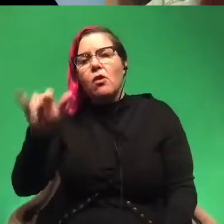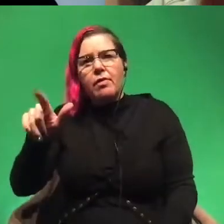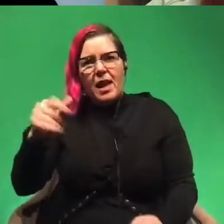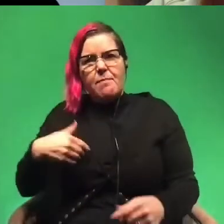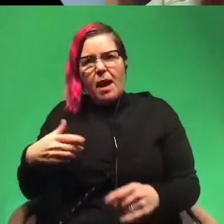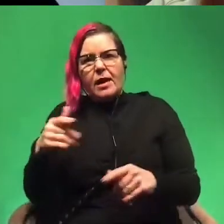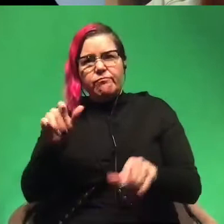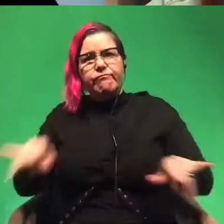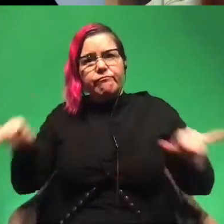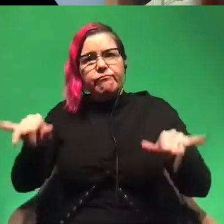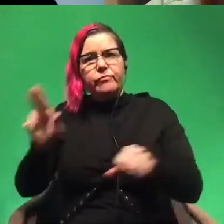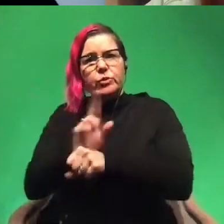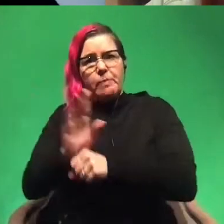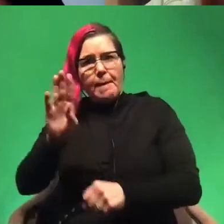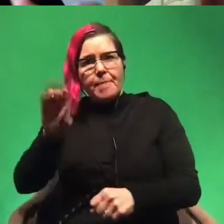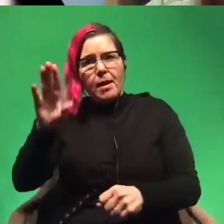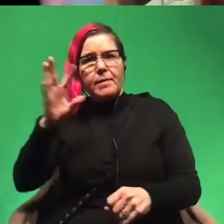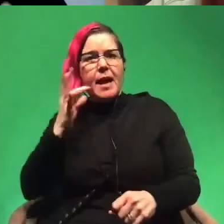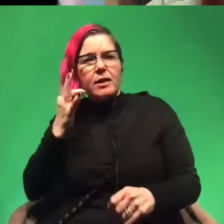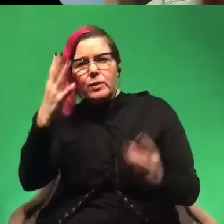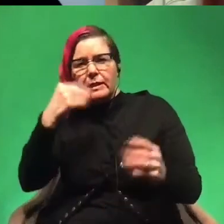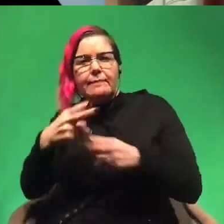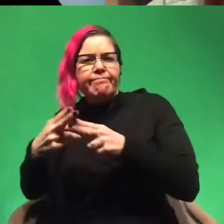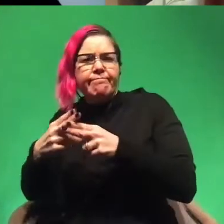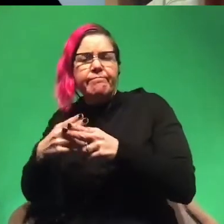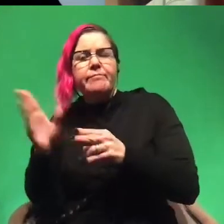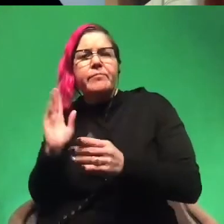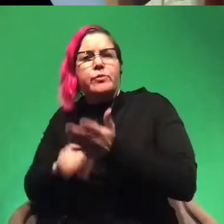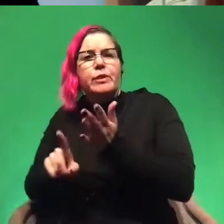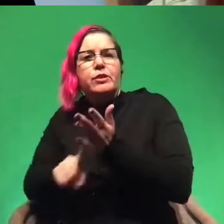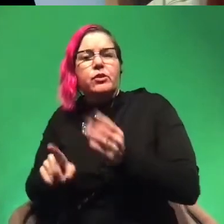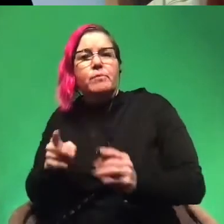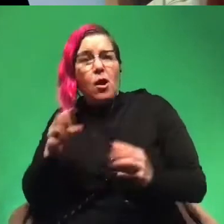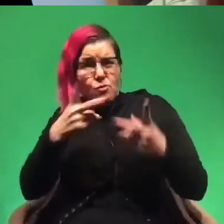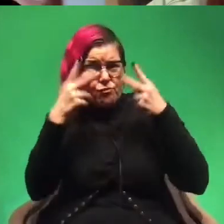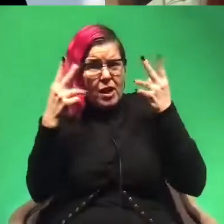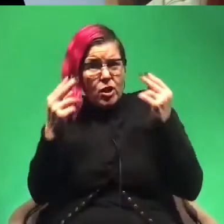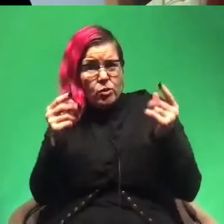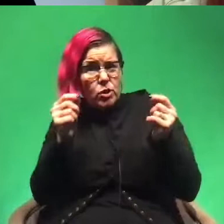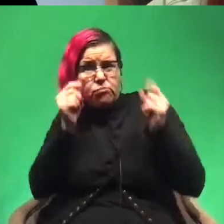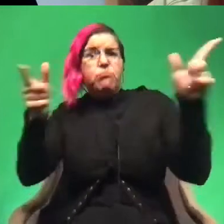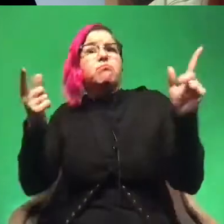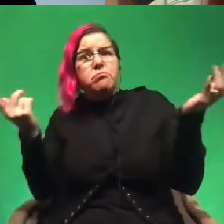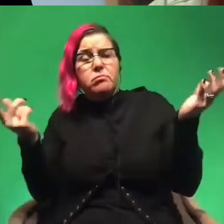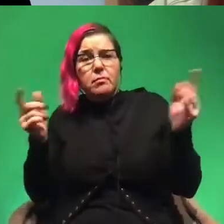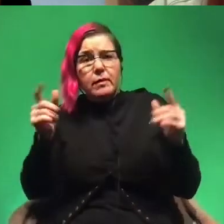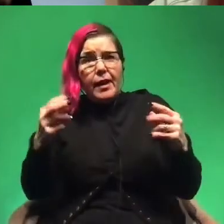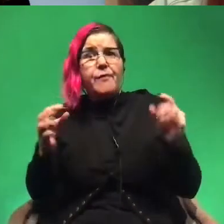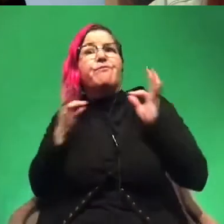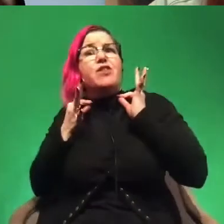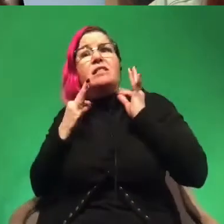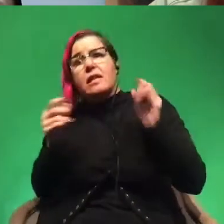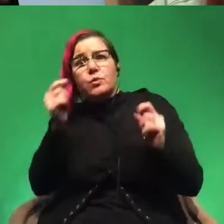to put my bobcats to sleep temporarily when I was doing research. But raccoons could just spontaneously wake up like Frankenstein, like they're laying